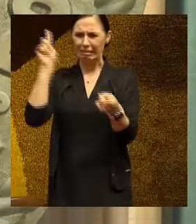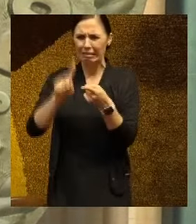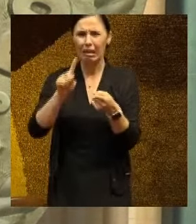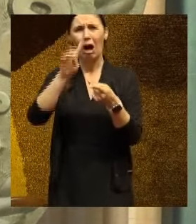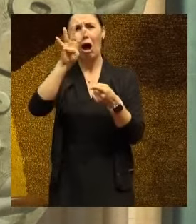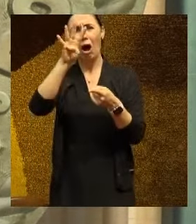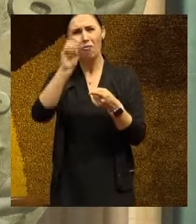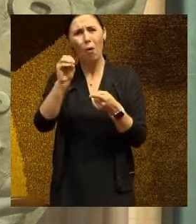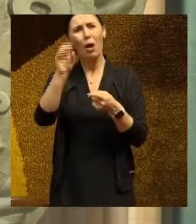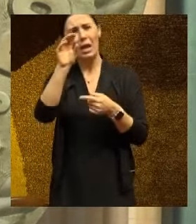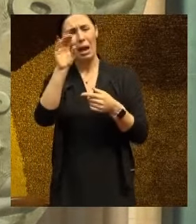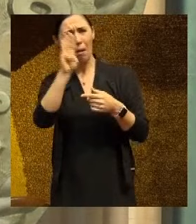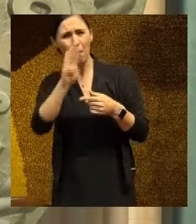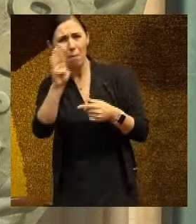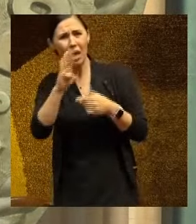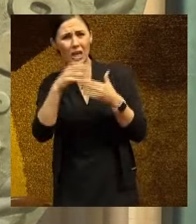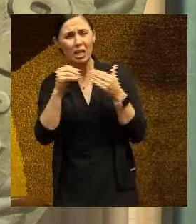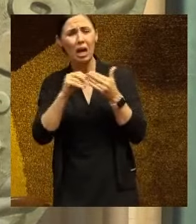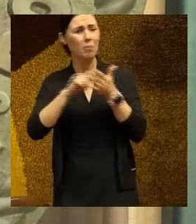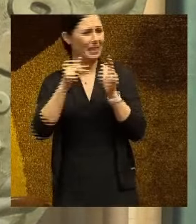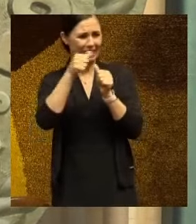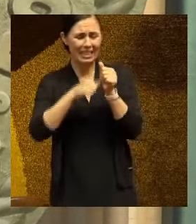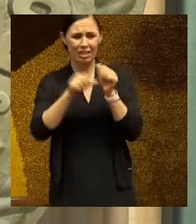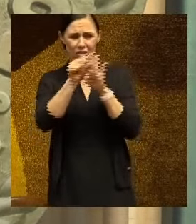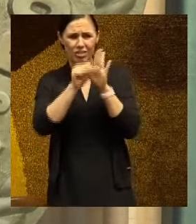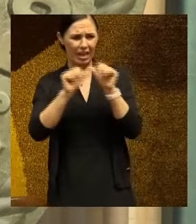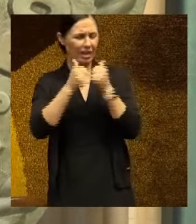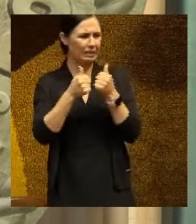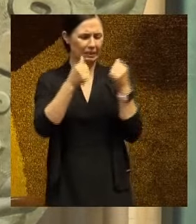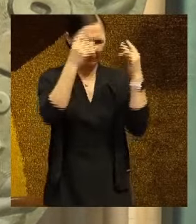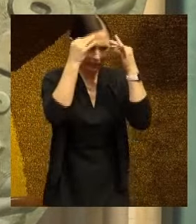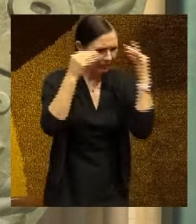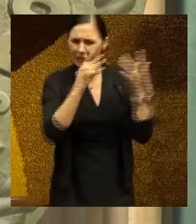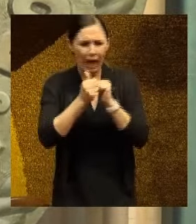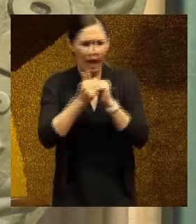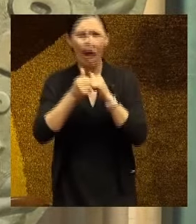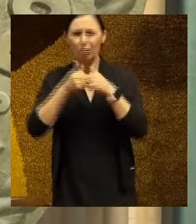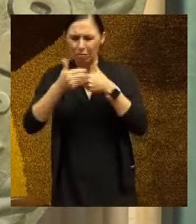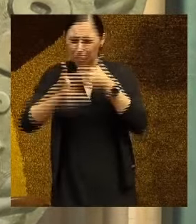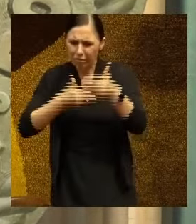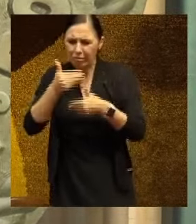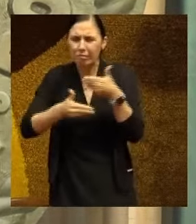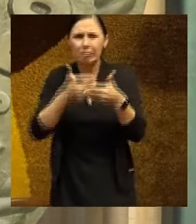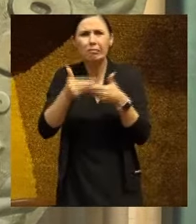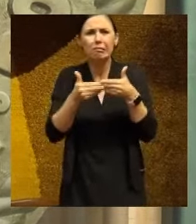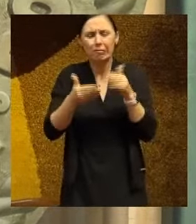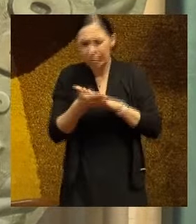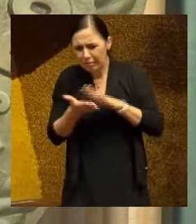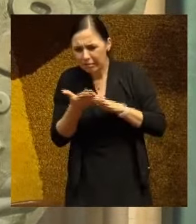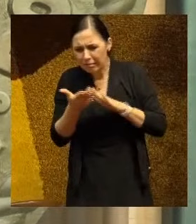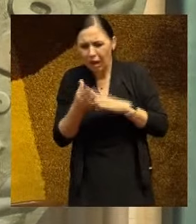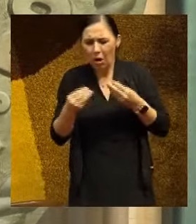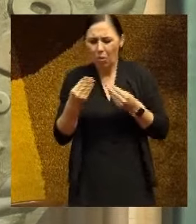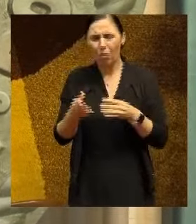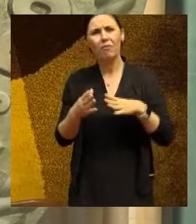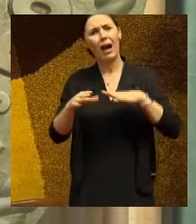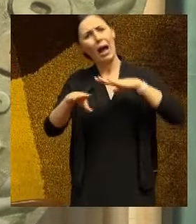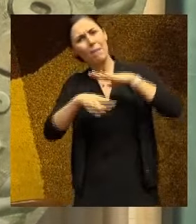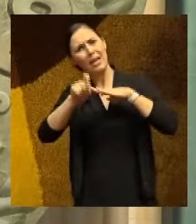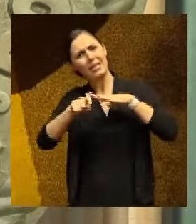agency scrambling to find new ways to continue to provide essential services to our